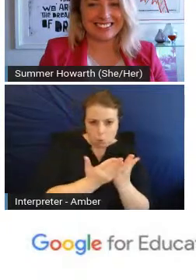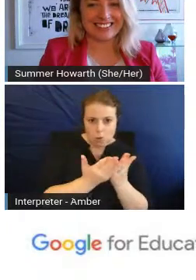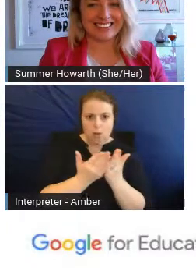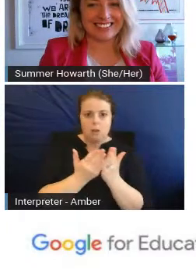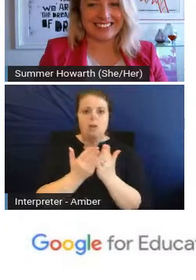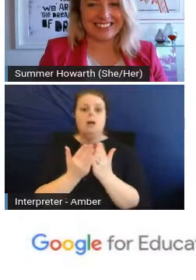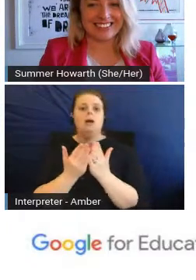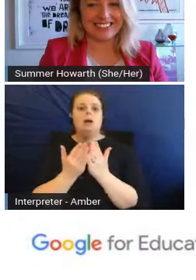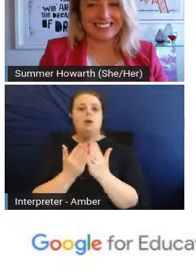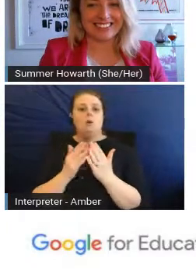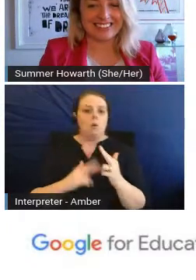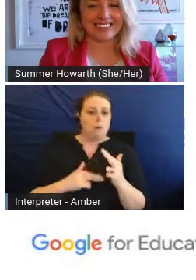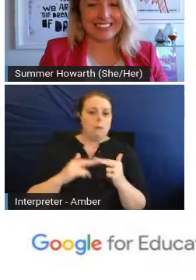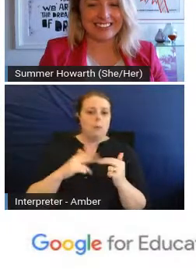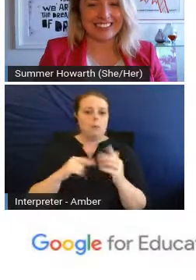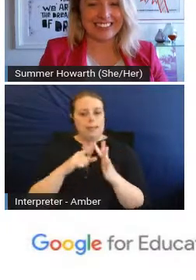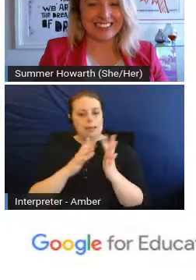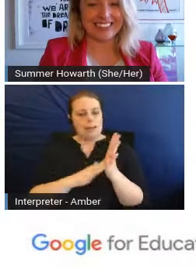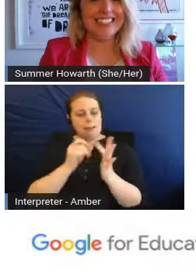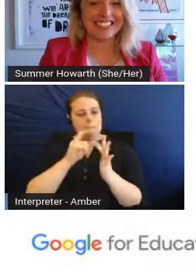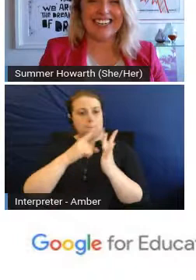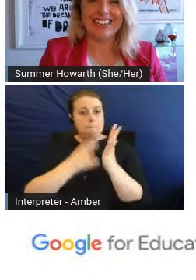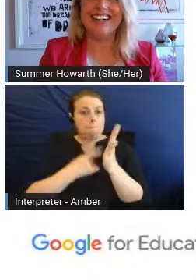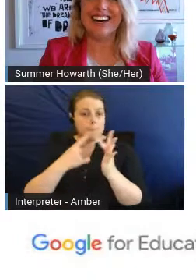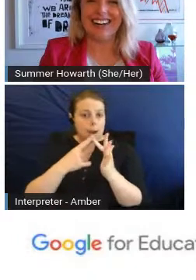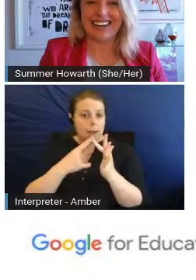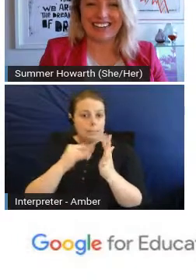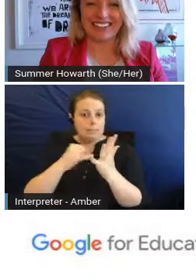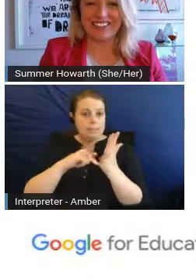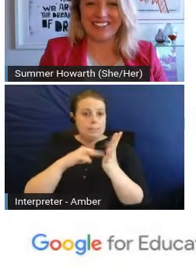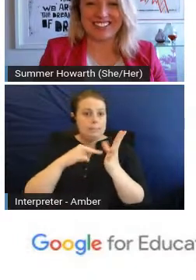be. I'm a real history nut when it comes to New York.